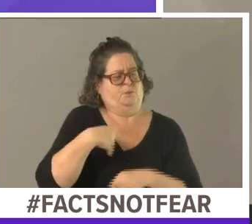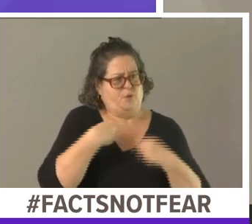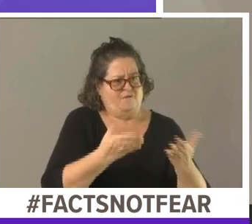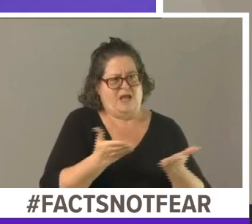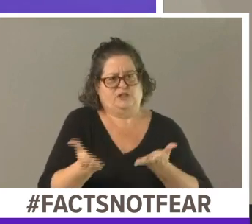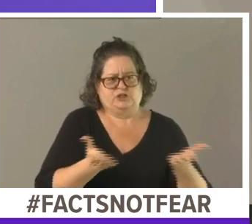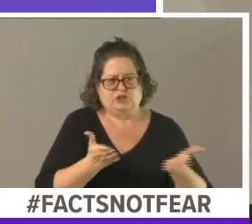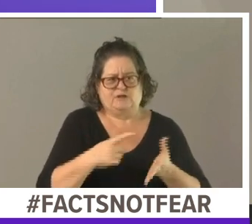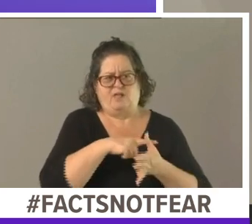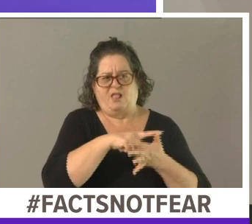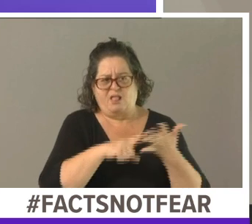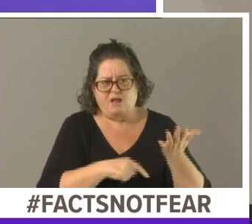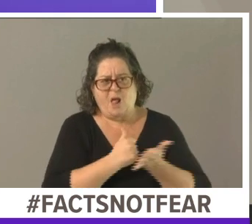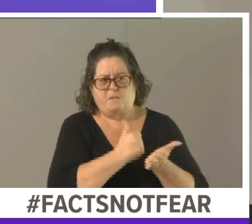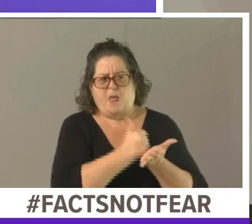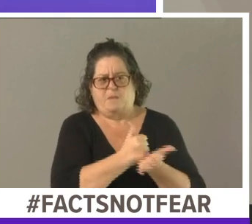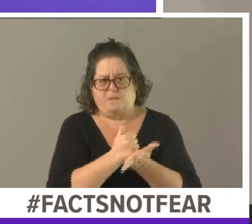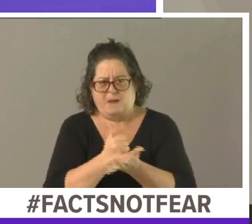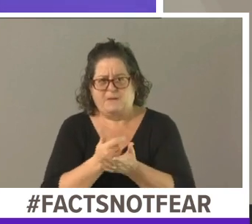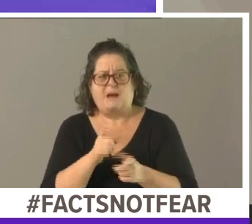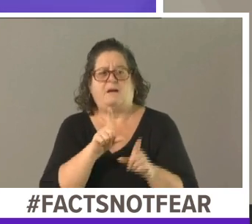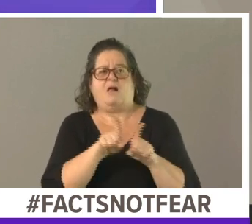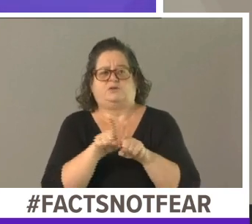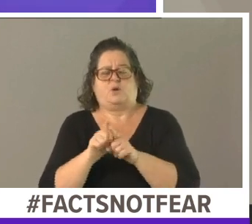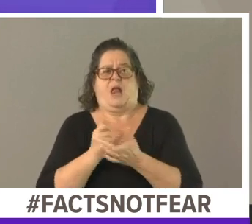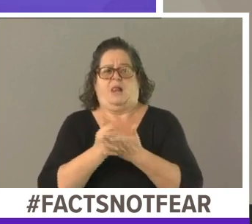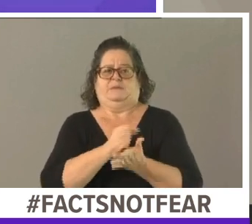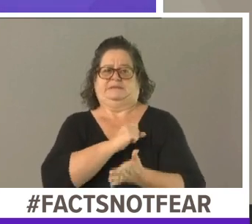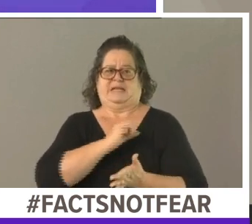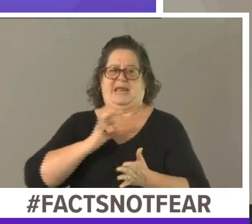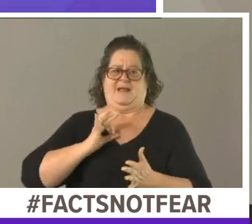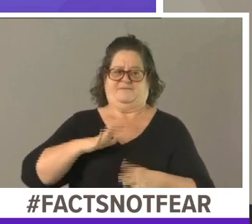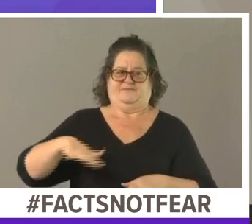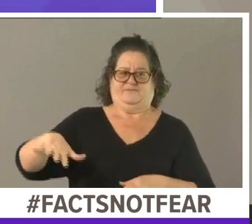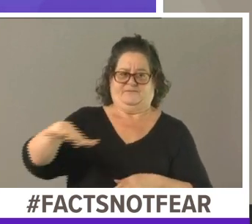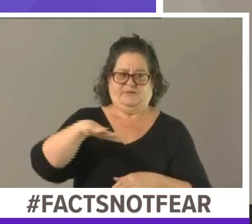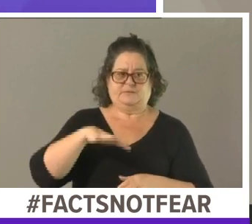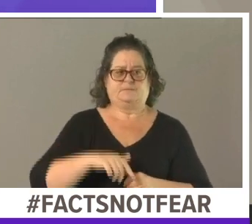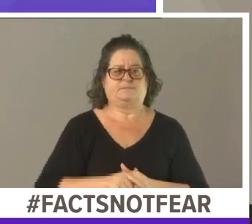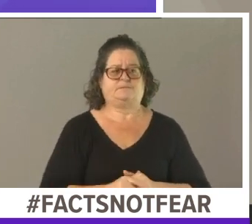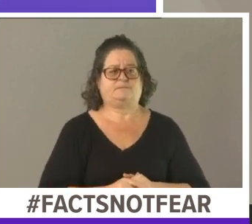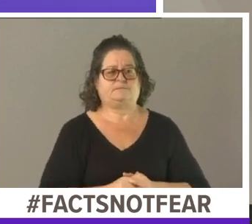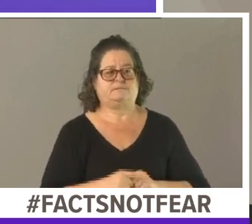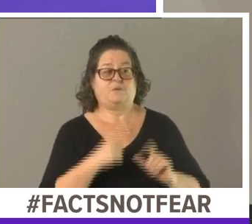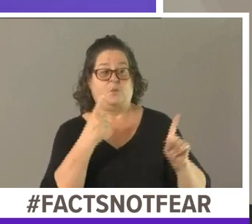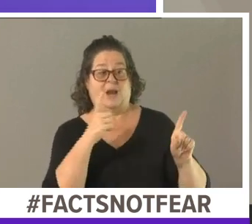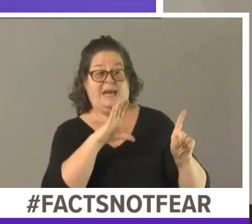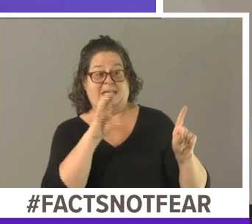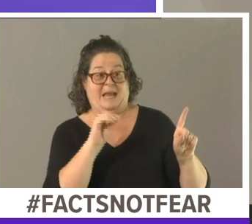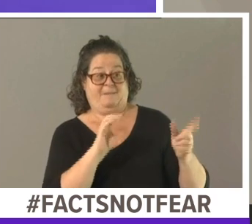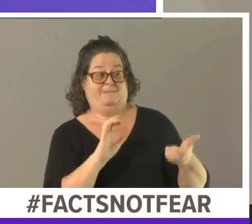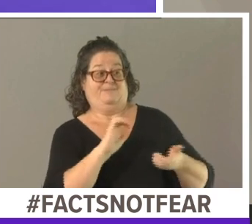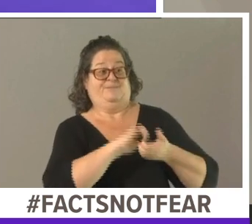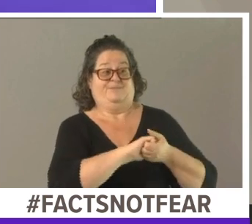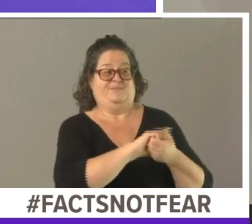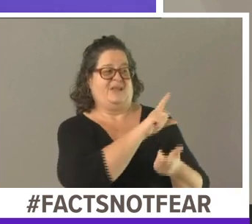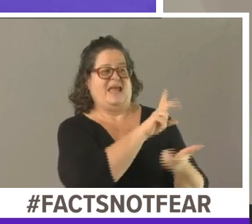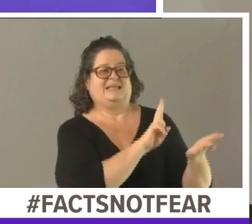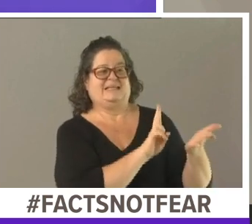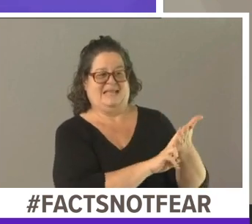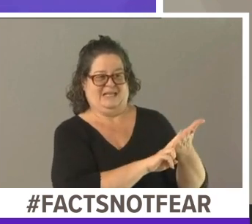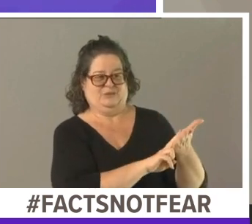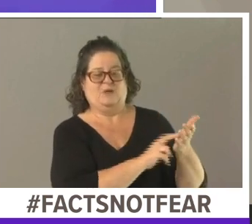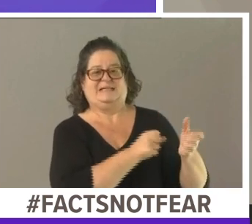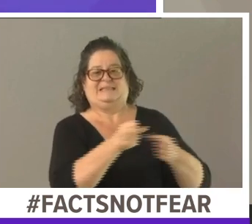As of this week, we have a contract with Vizient Incorporated to provide nursing staff to our hospitals for 6 weeks.